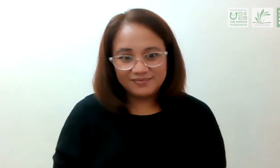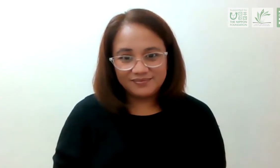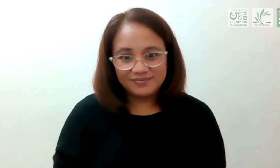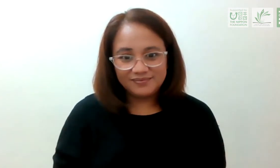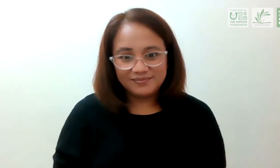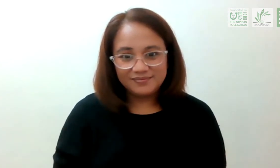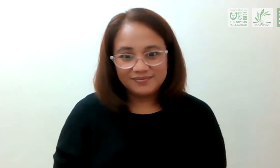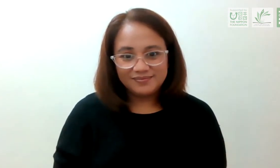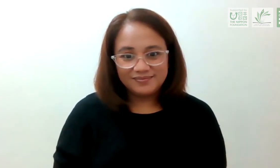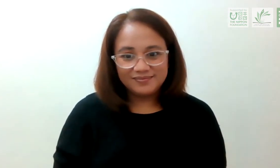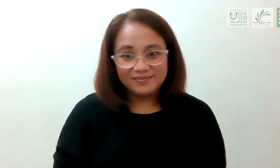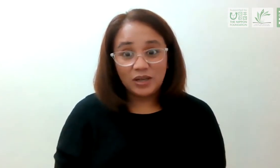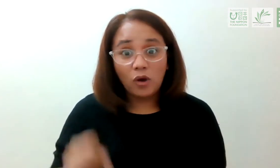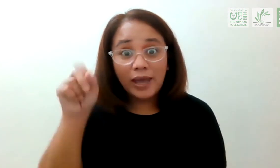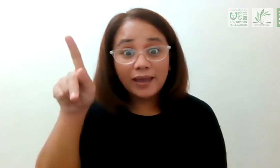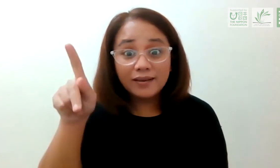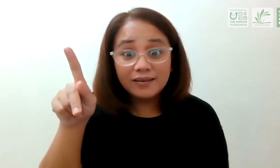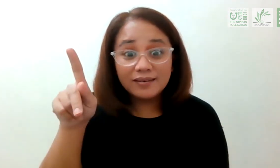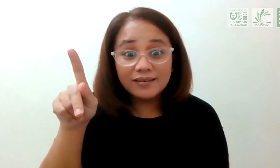Okay?